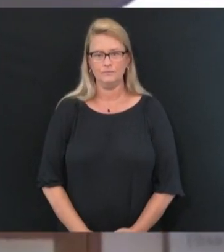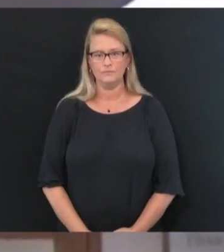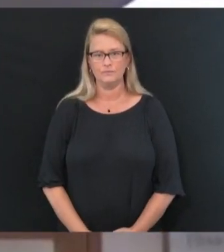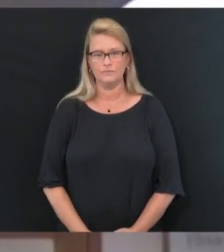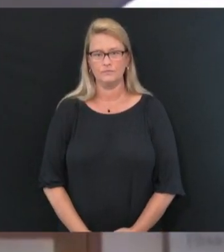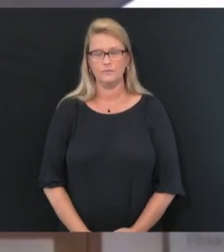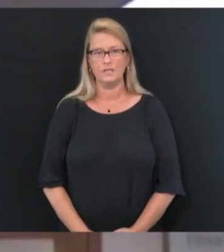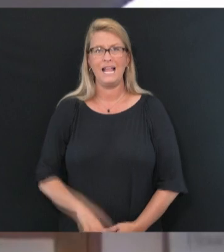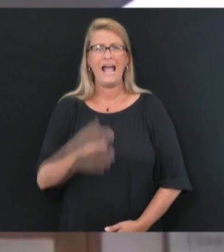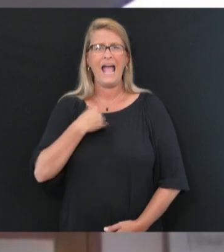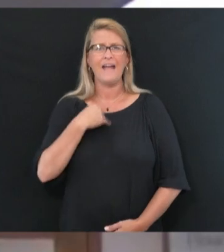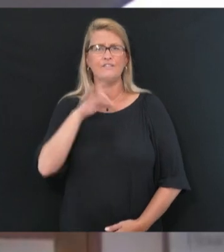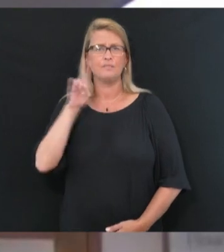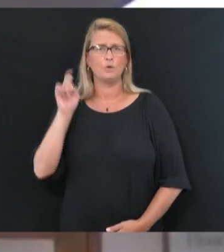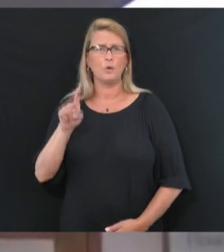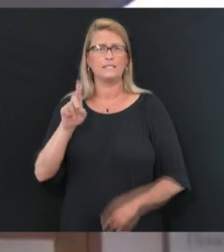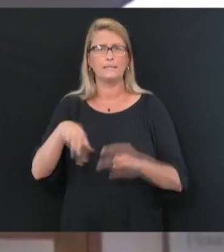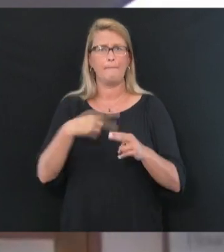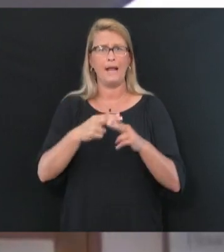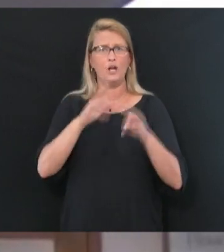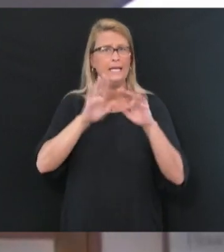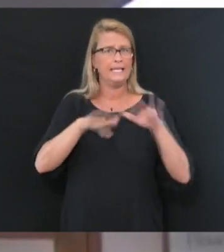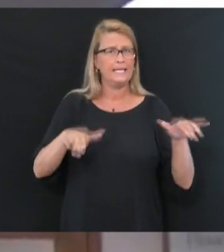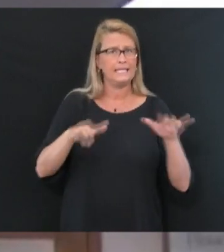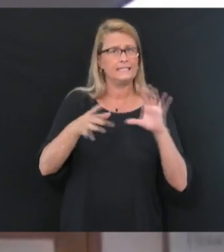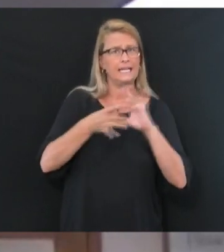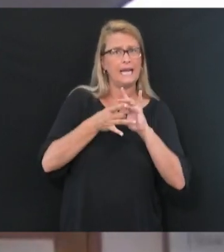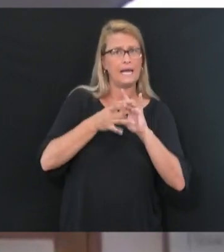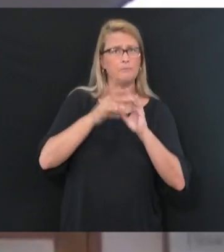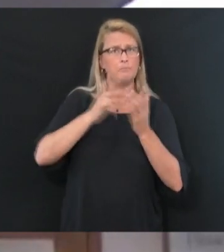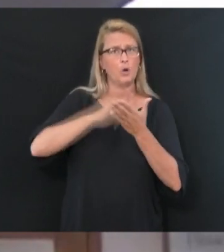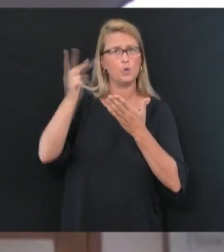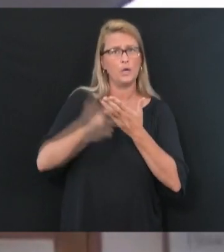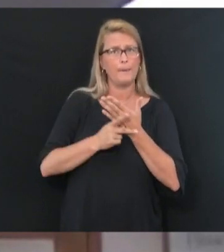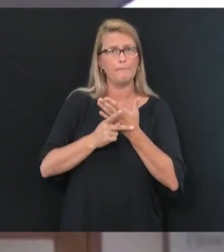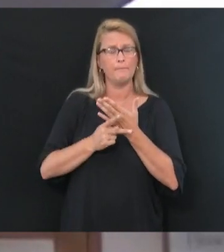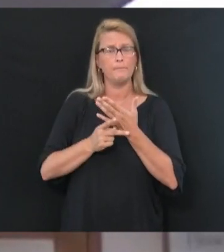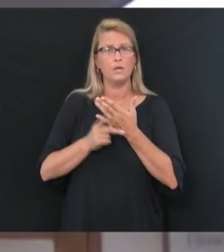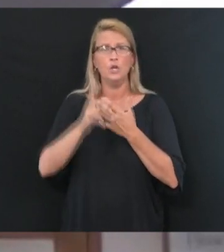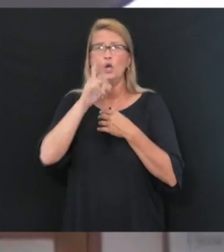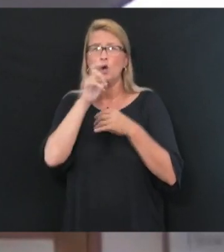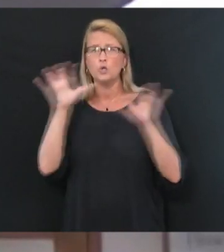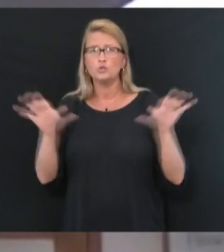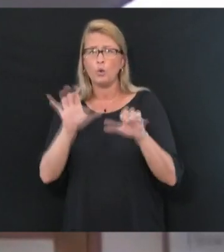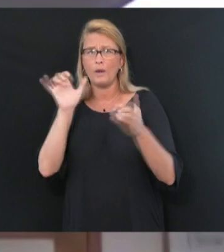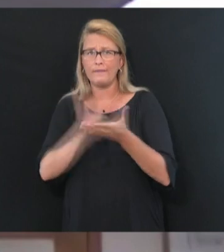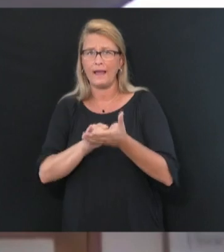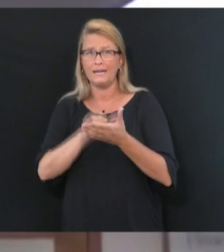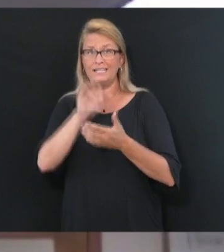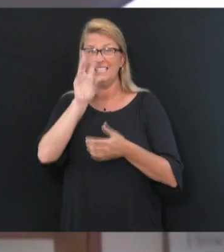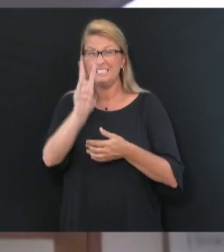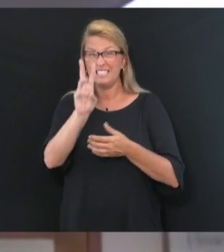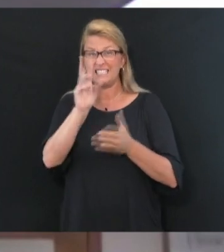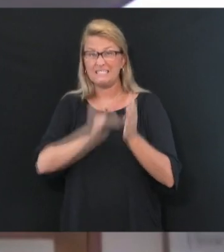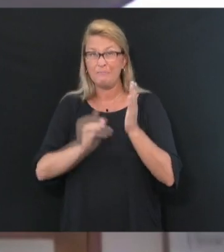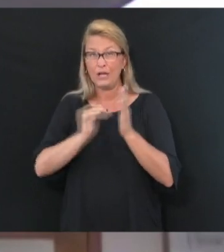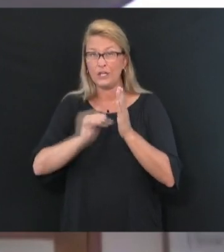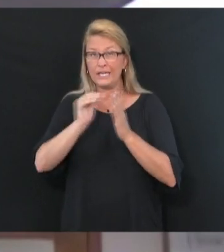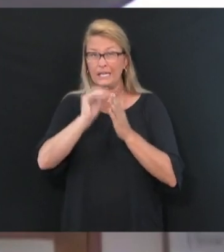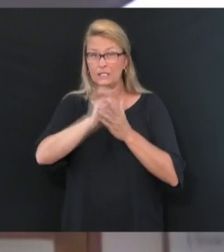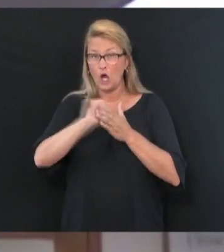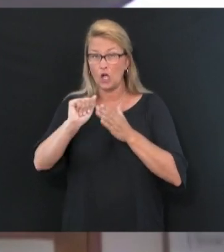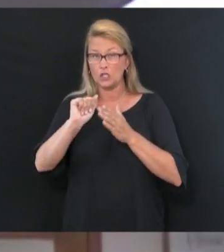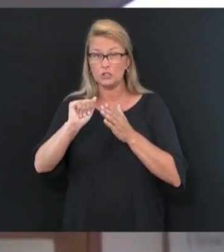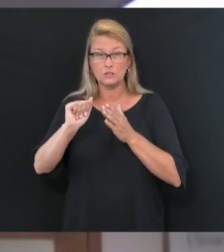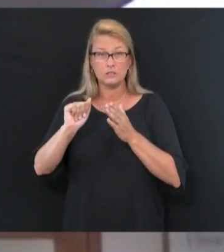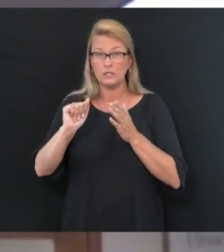Kids Connect program. So who is actually doing that installation work? What does $6 million buy us? Is this intended to be